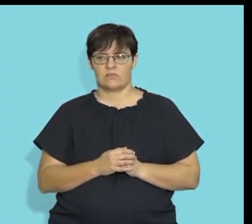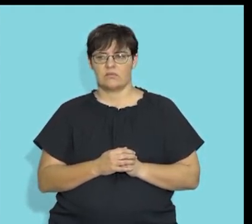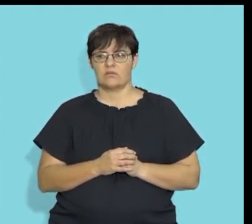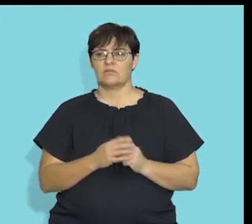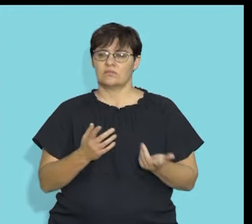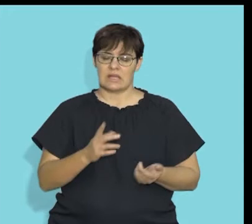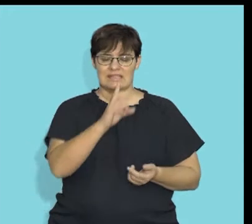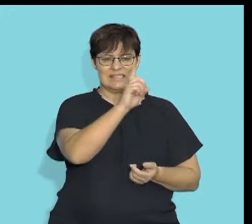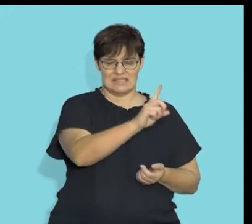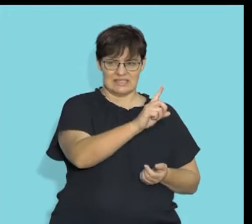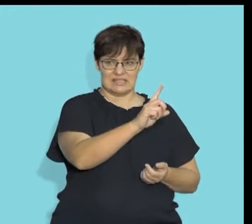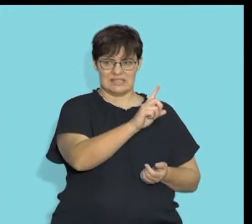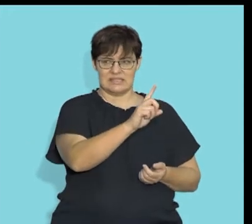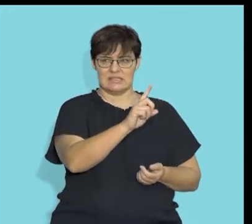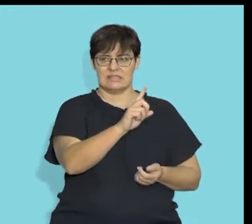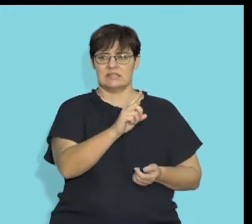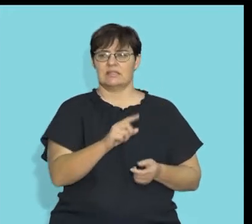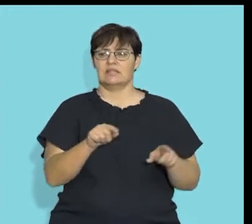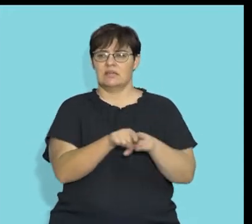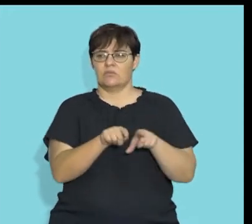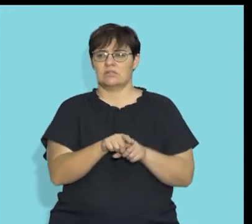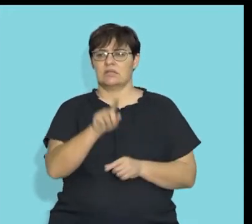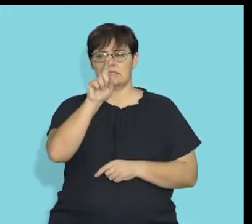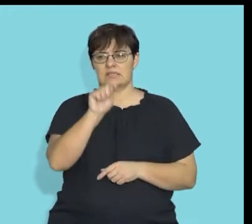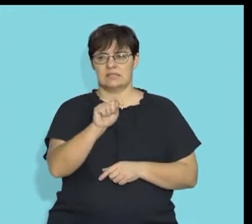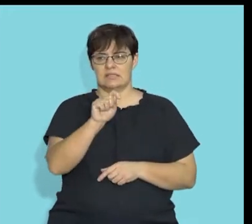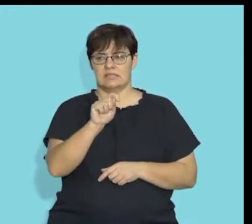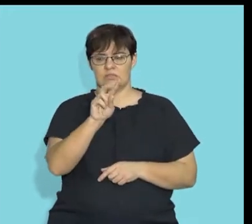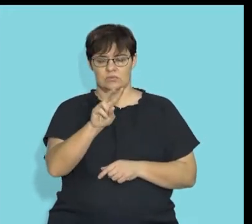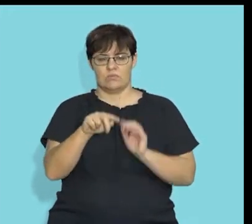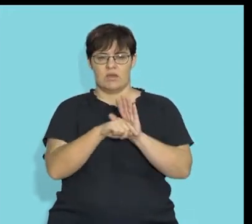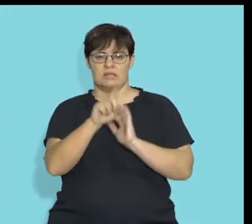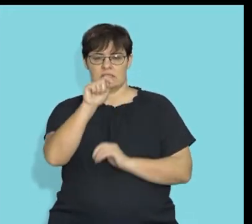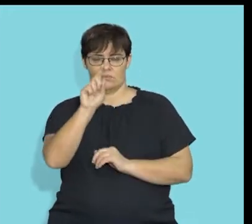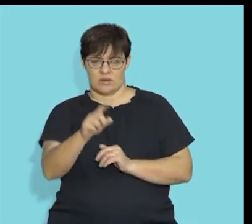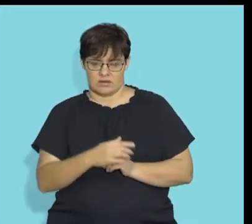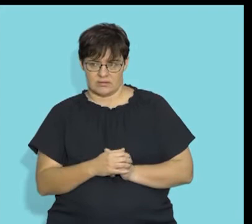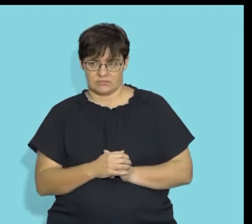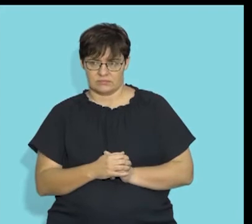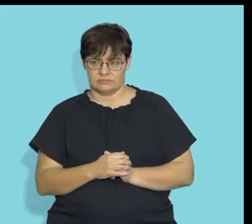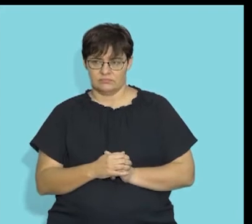also substitute in your D, which is T2 minus T1.